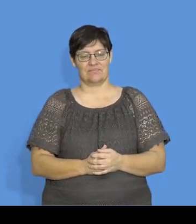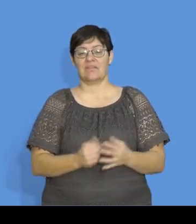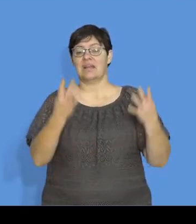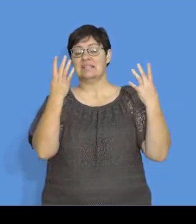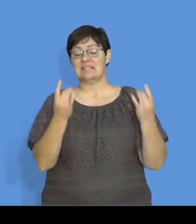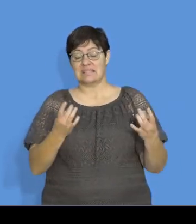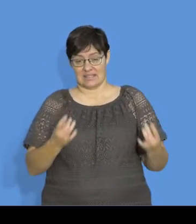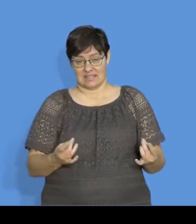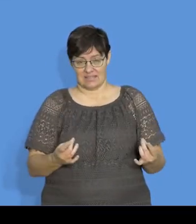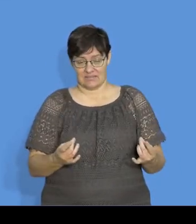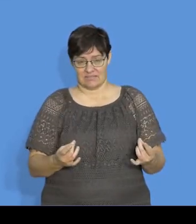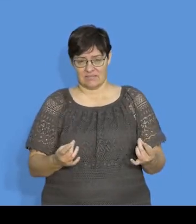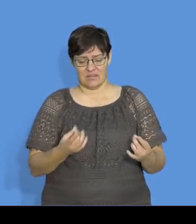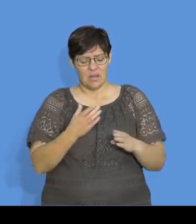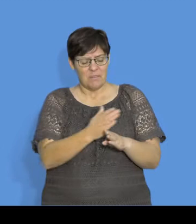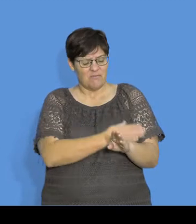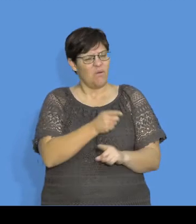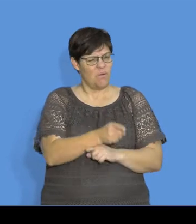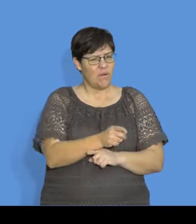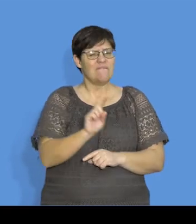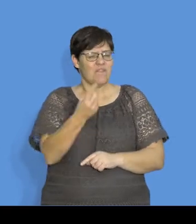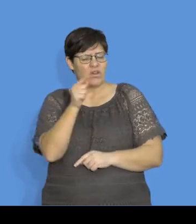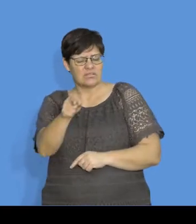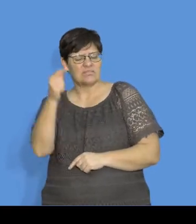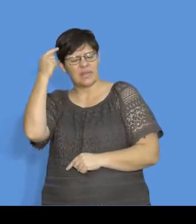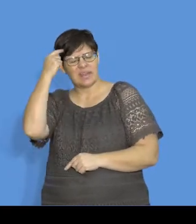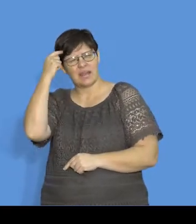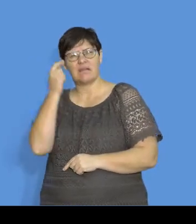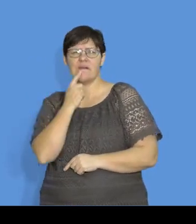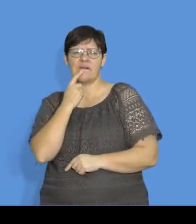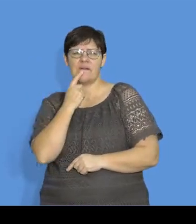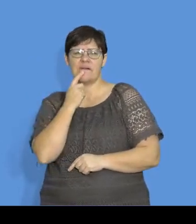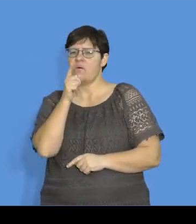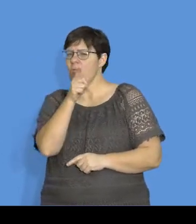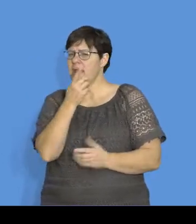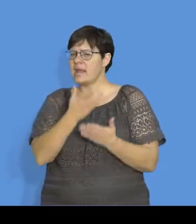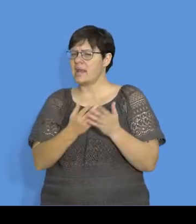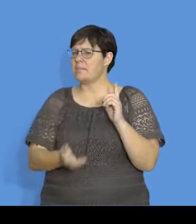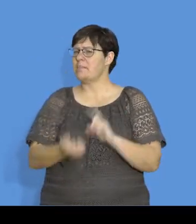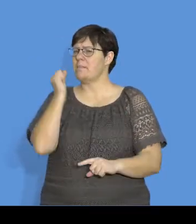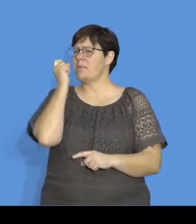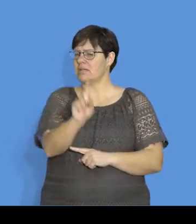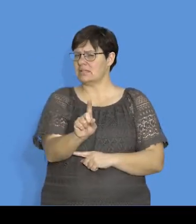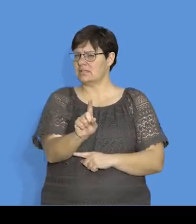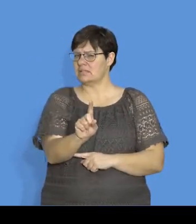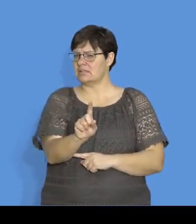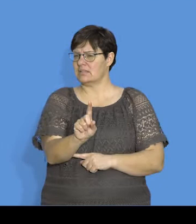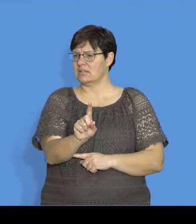statistics, before we look at that, what I'd like you to think is how do we predict the